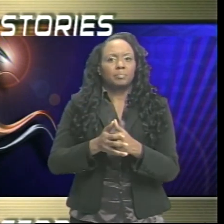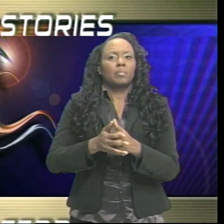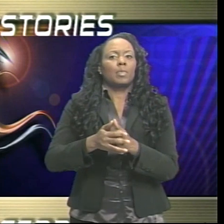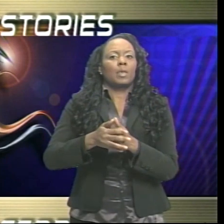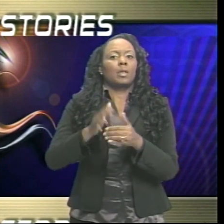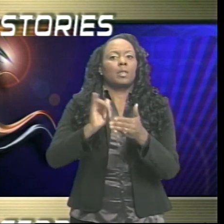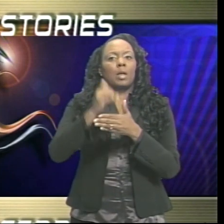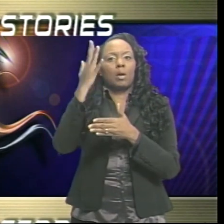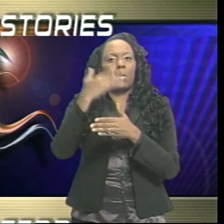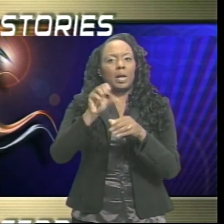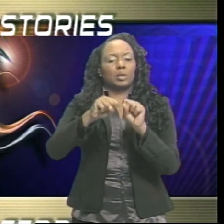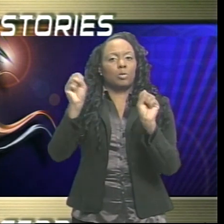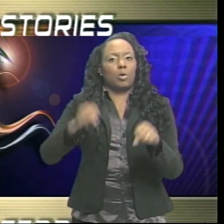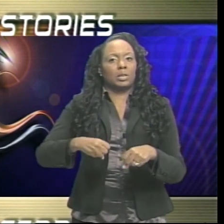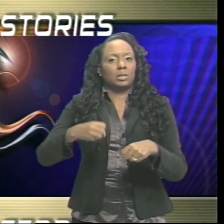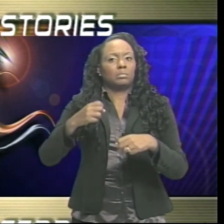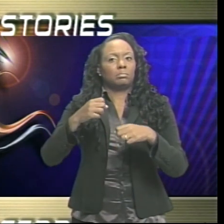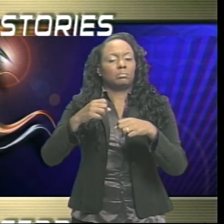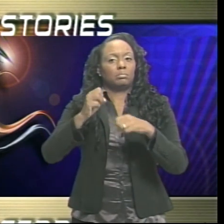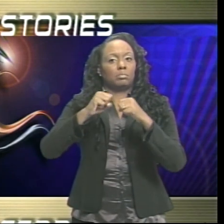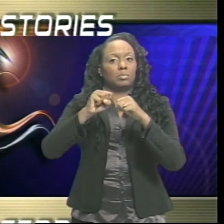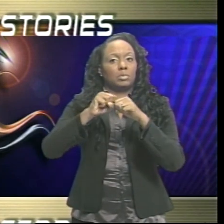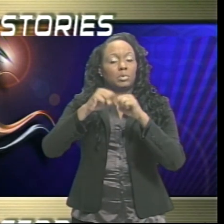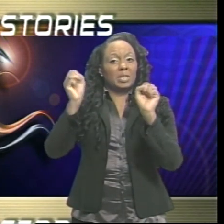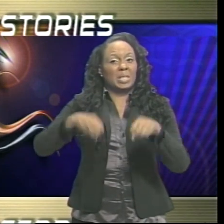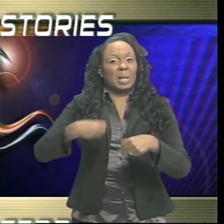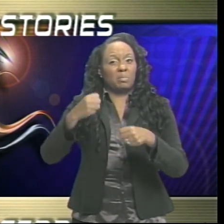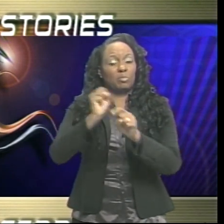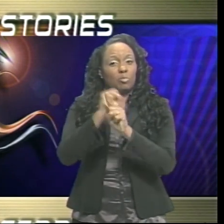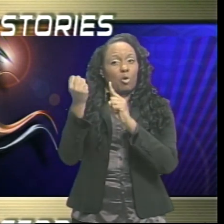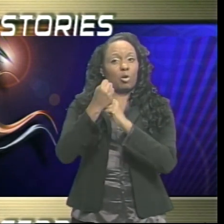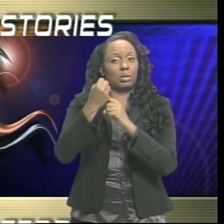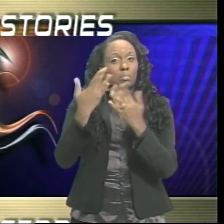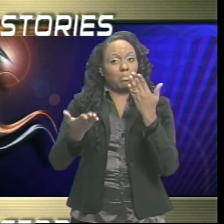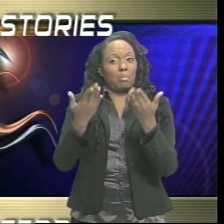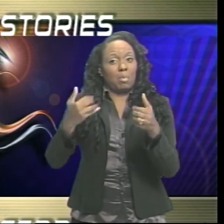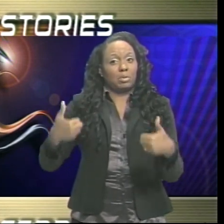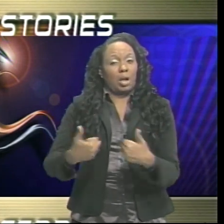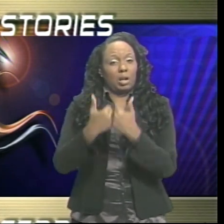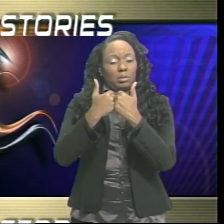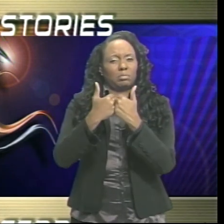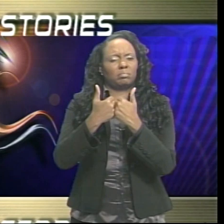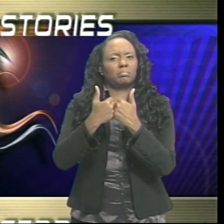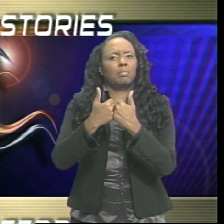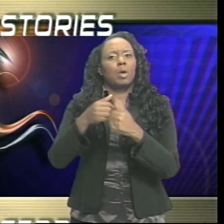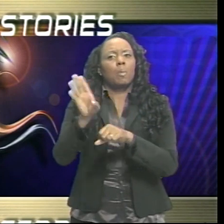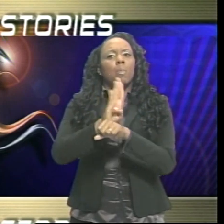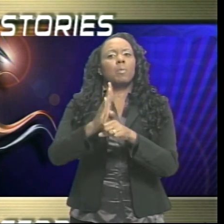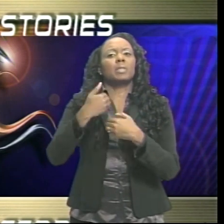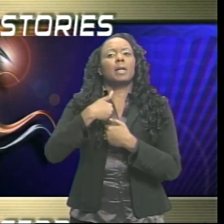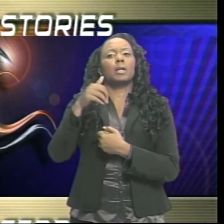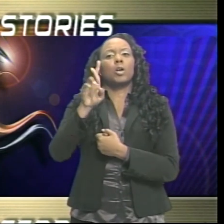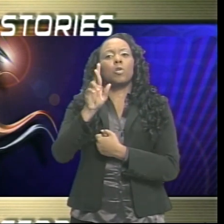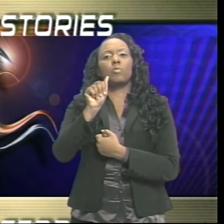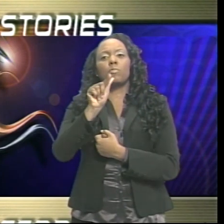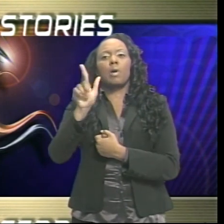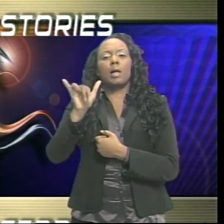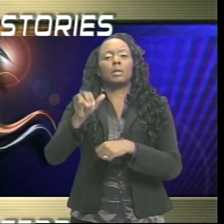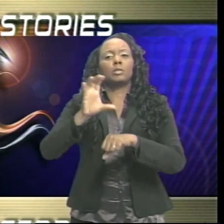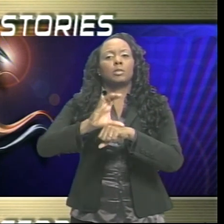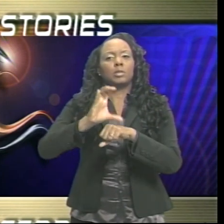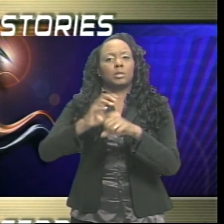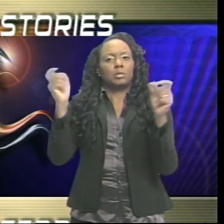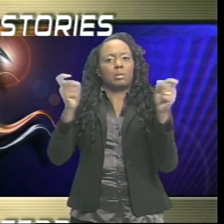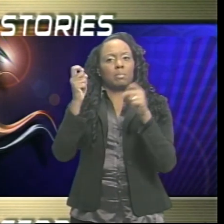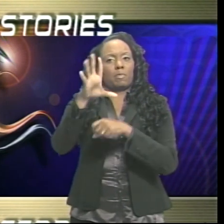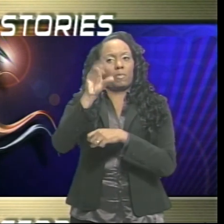challenges. Johanna Duglin was one of the speakers at the Barbados rally, part of the events by churches across the island to celebrate the